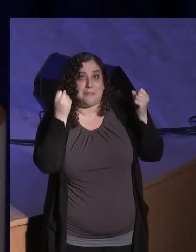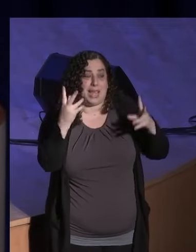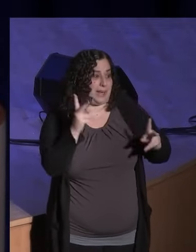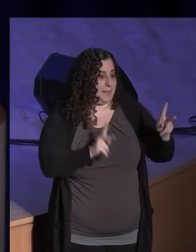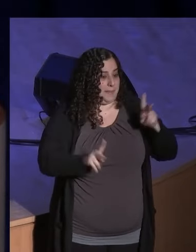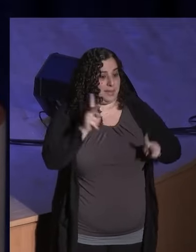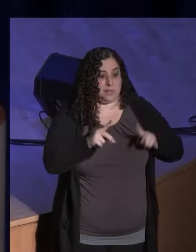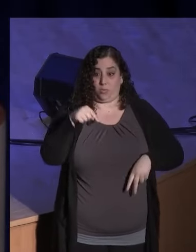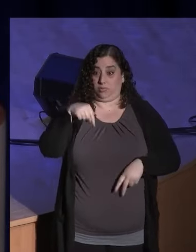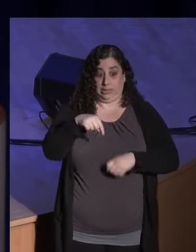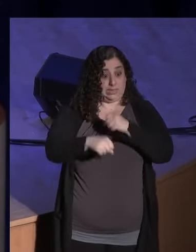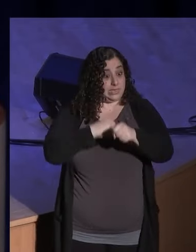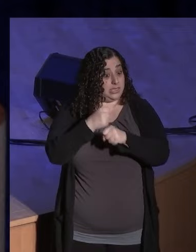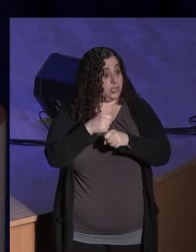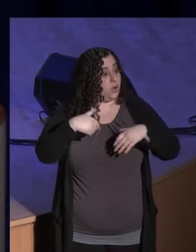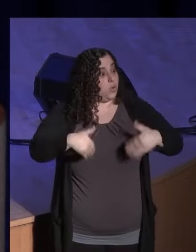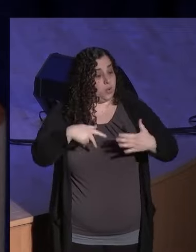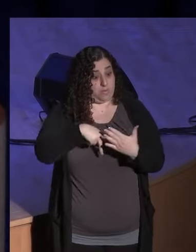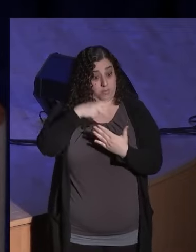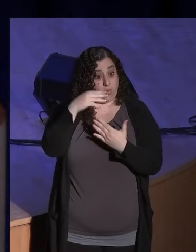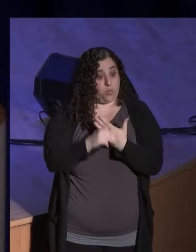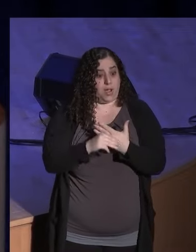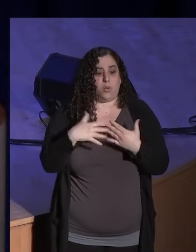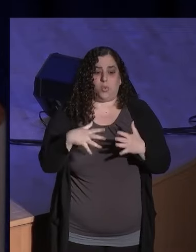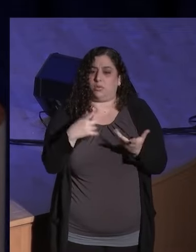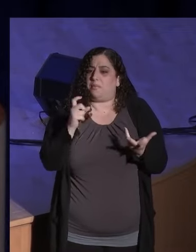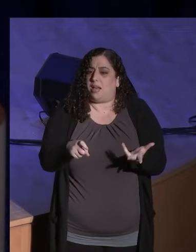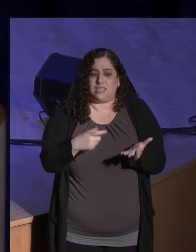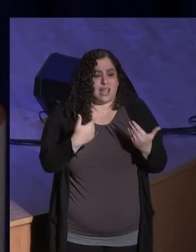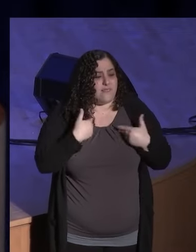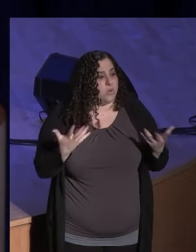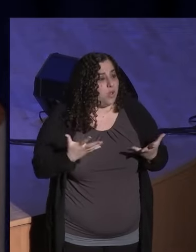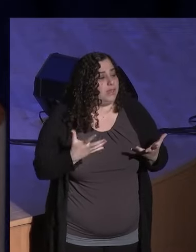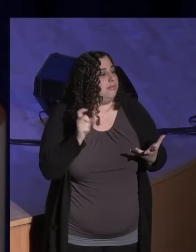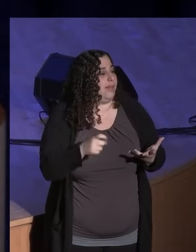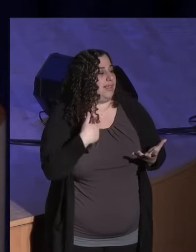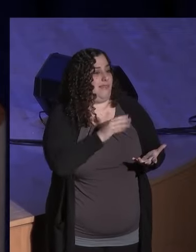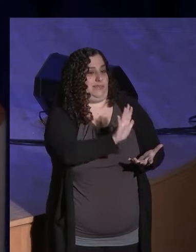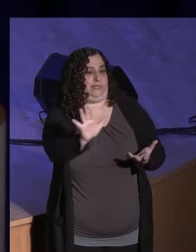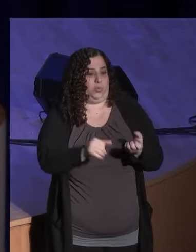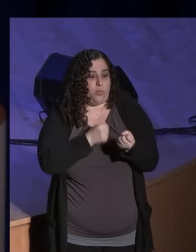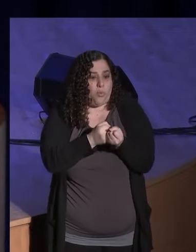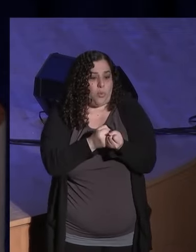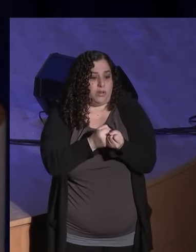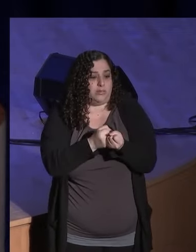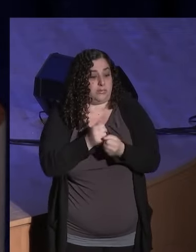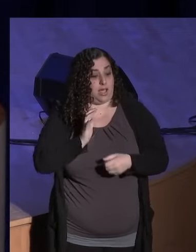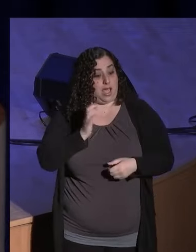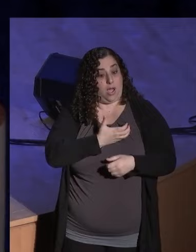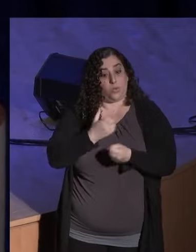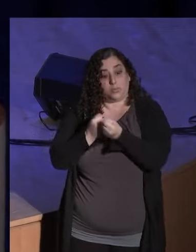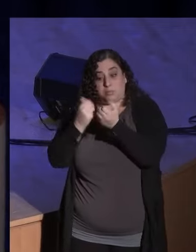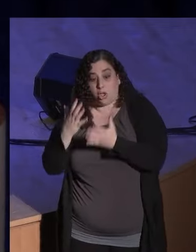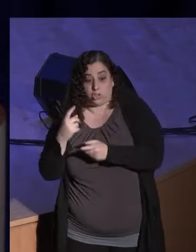have been possible without the support of so many of you, especially our many generous sponsors and donors. Great thanks to the